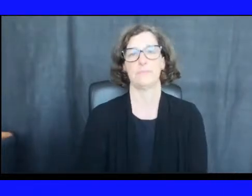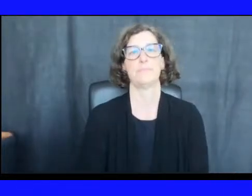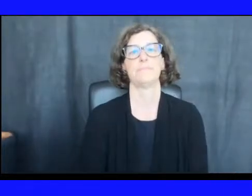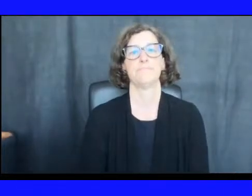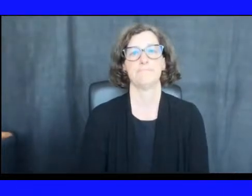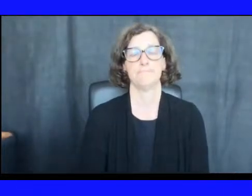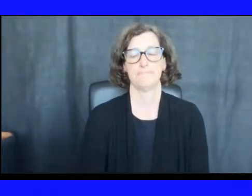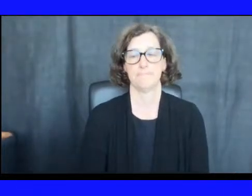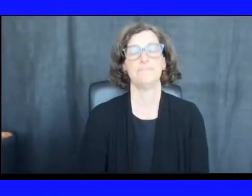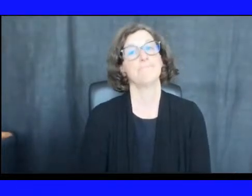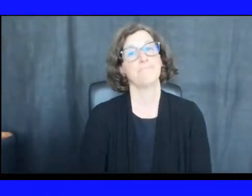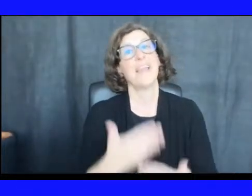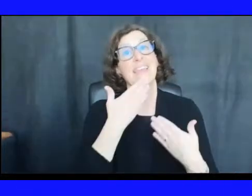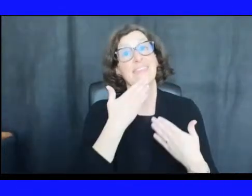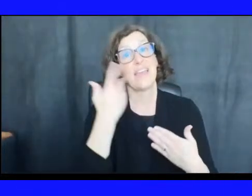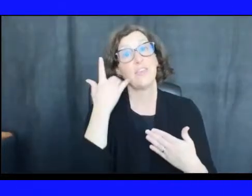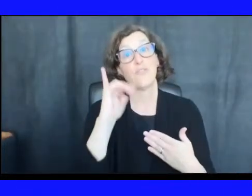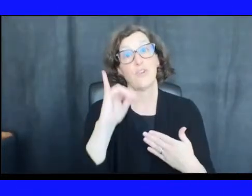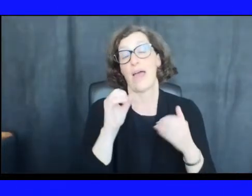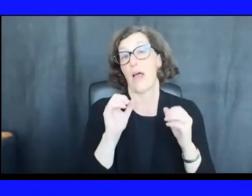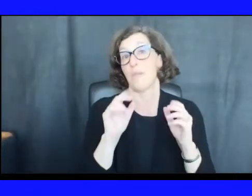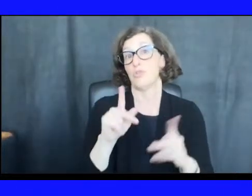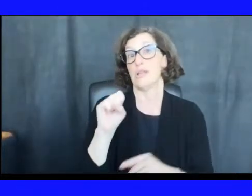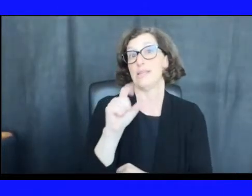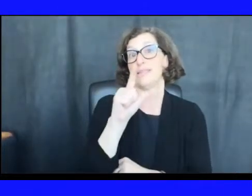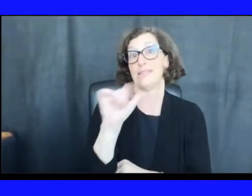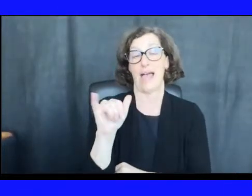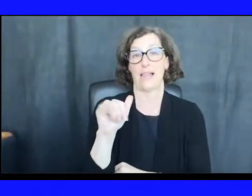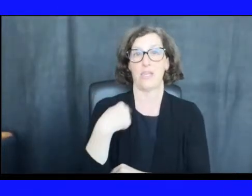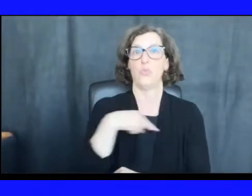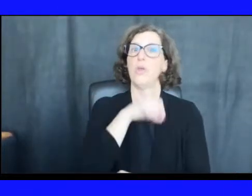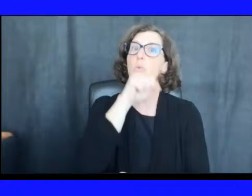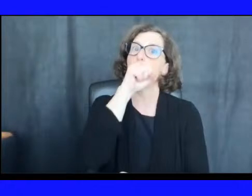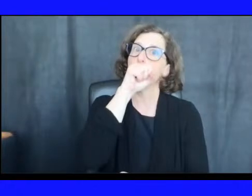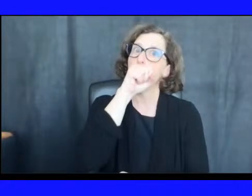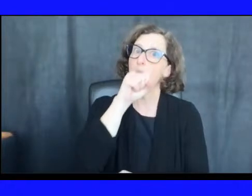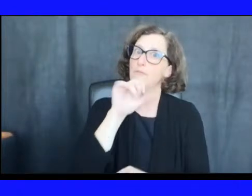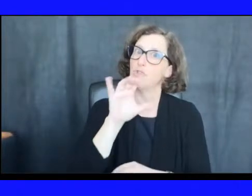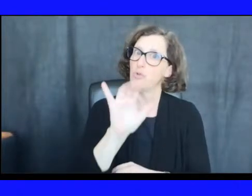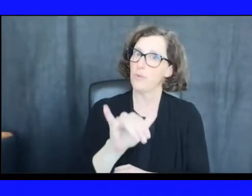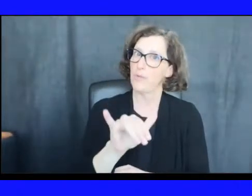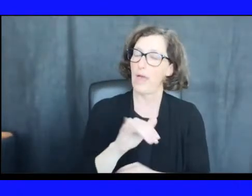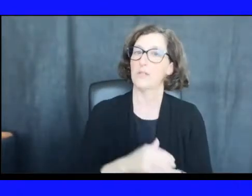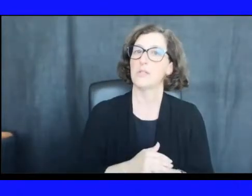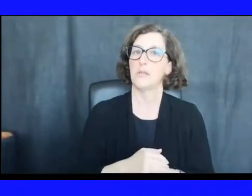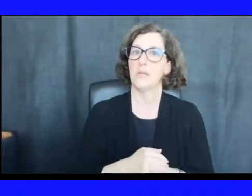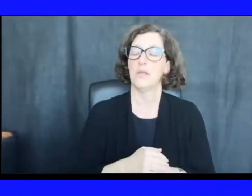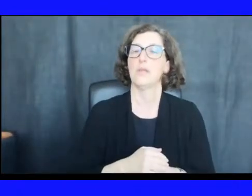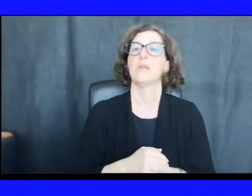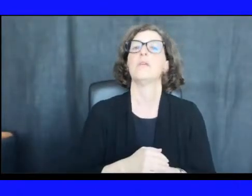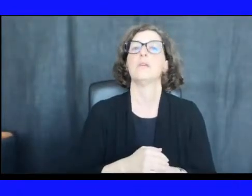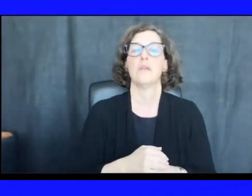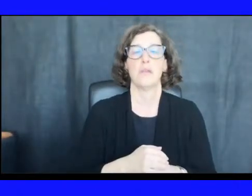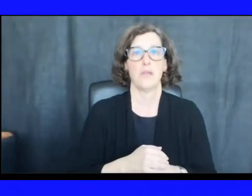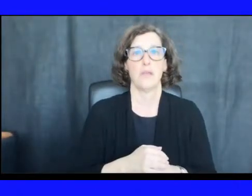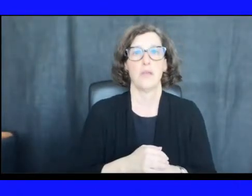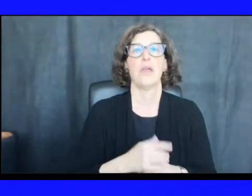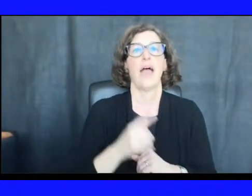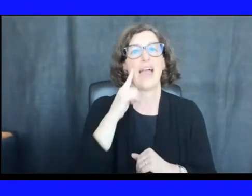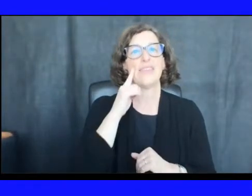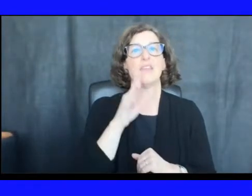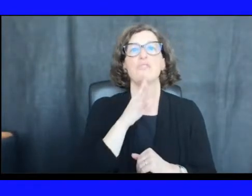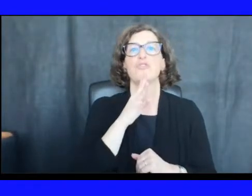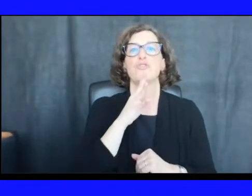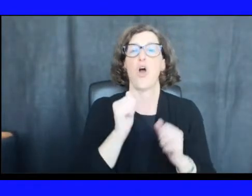sort of another statement of strategy and principles and priorities. And John and I tend to try to talk about the strategy behind that as